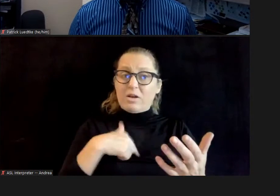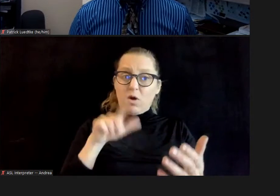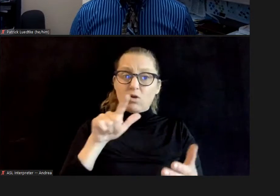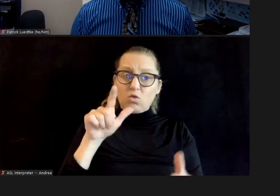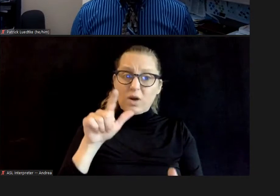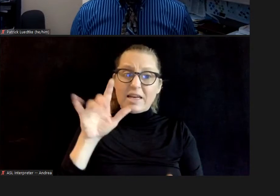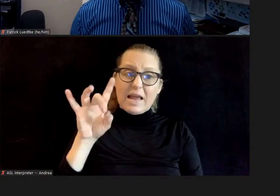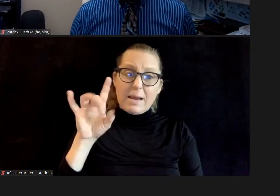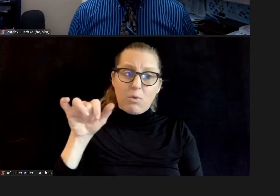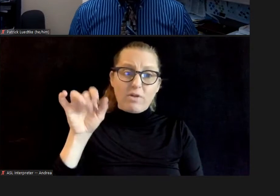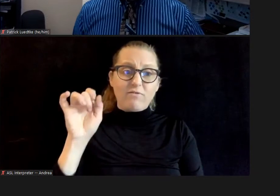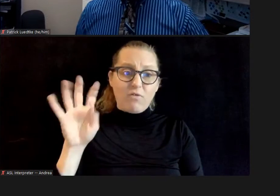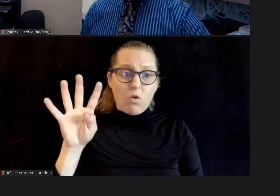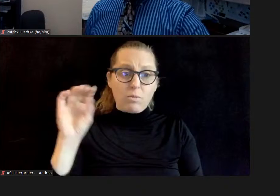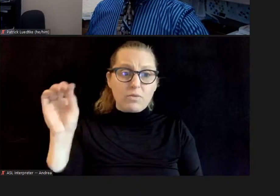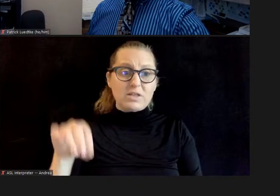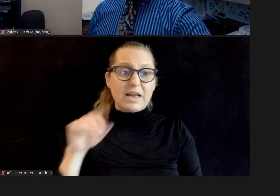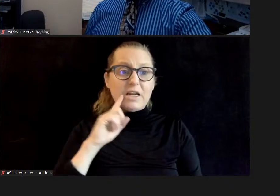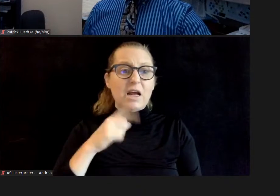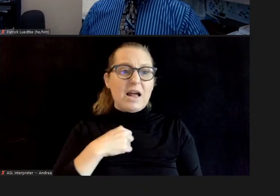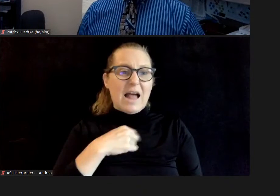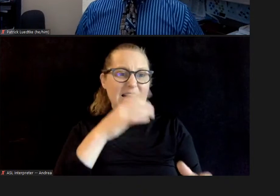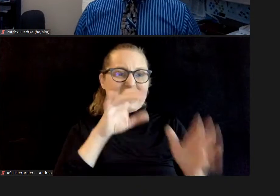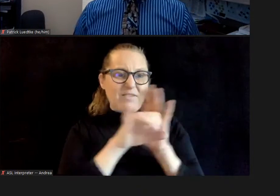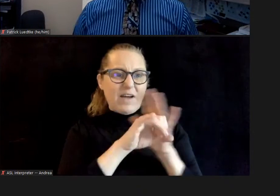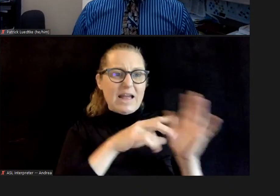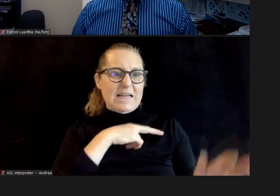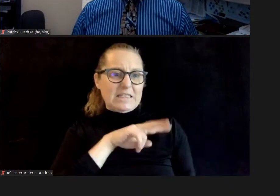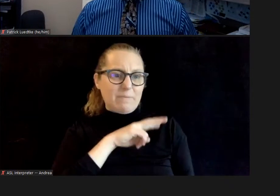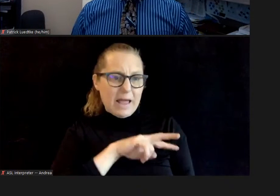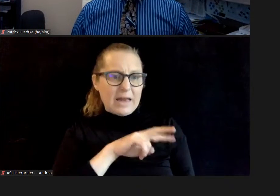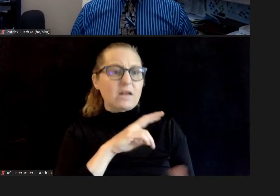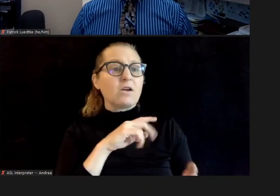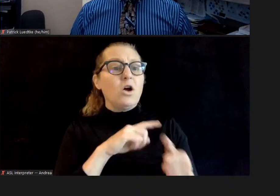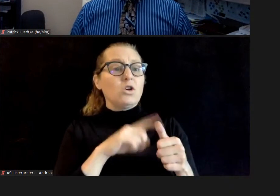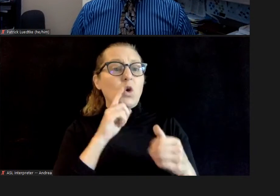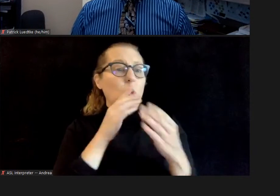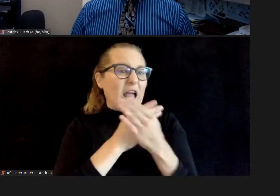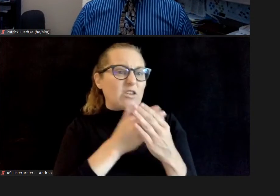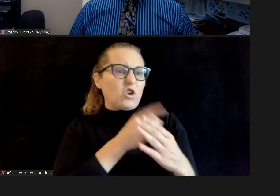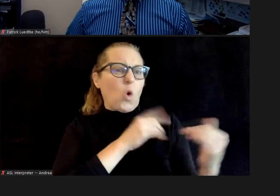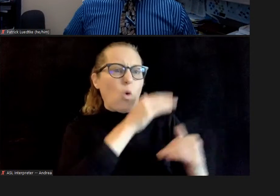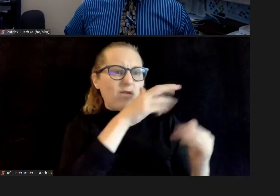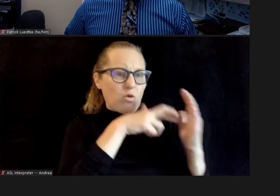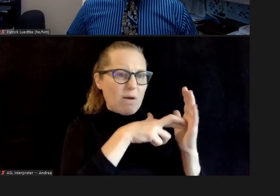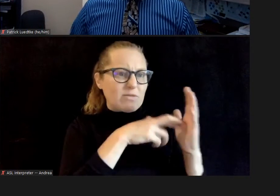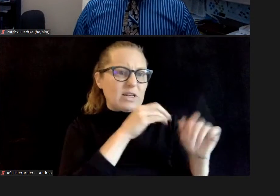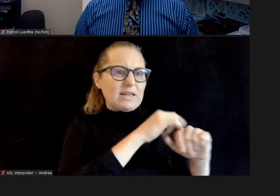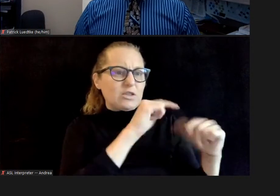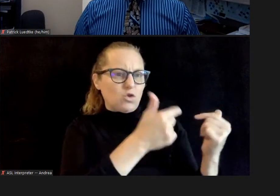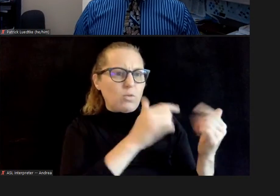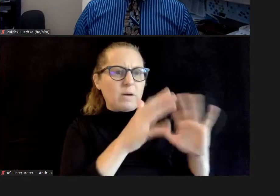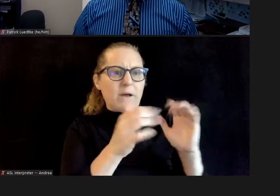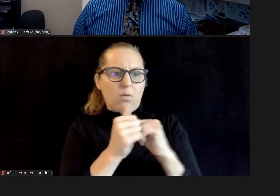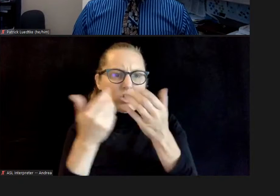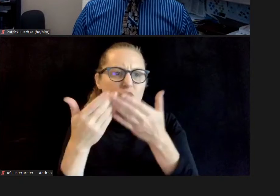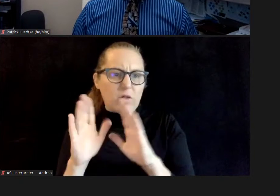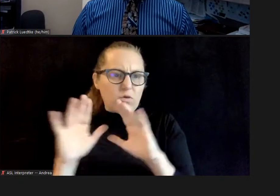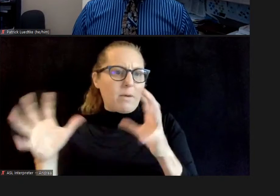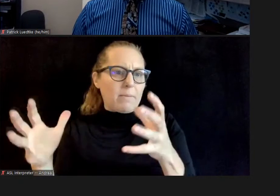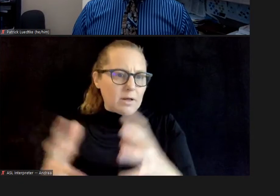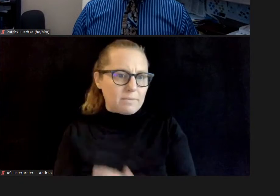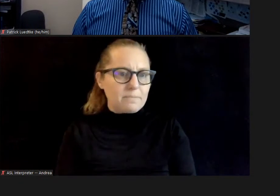cases identify as Hispanic or Latino, so cases are overly represented in this group compared to the general population.